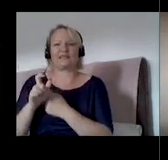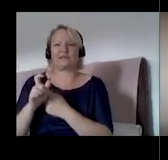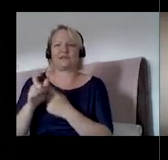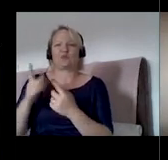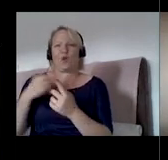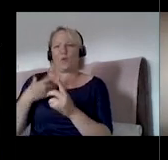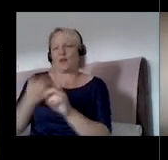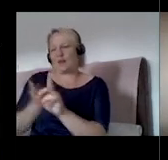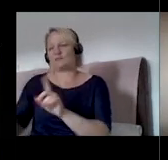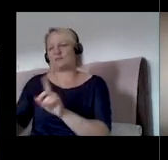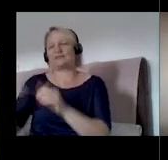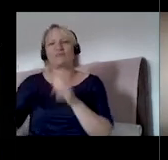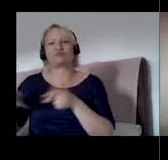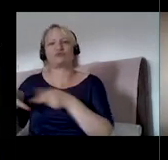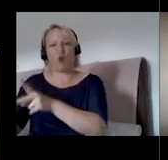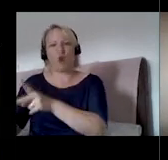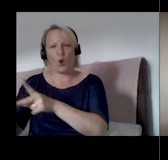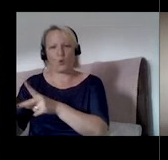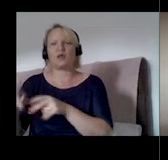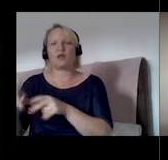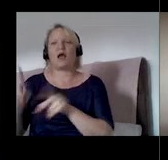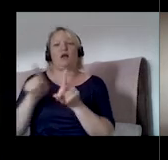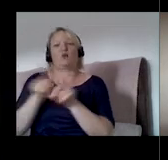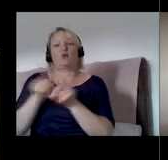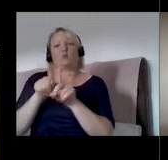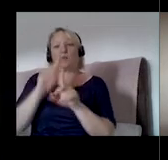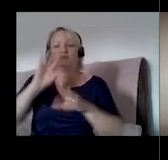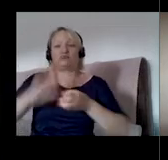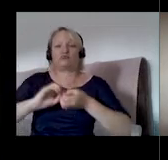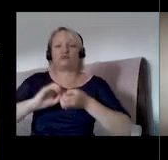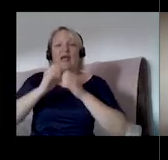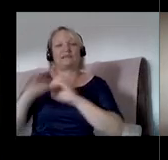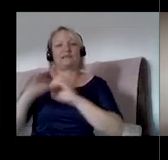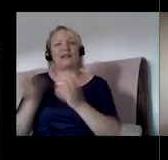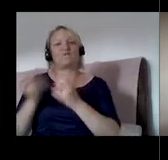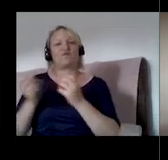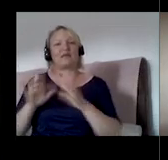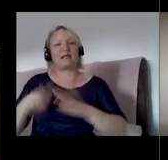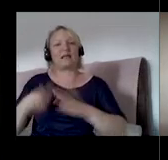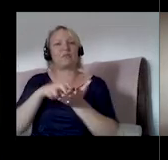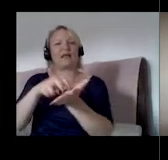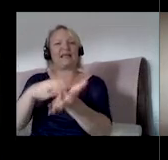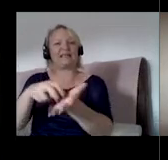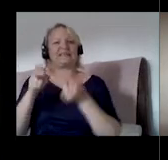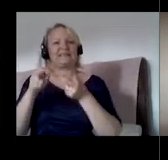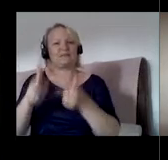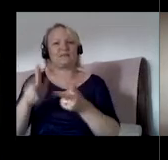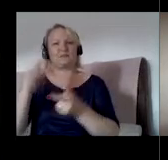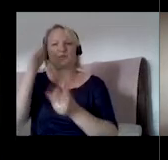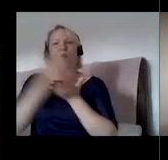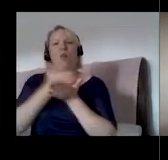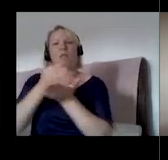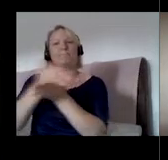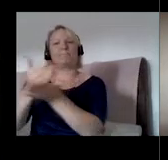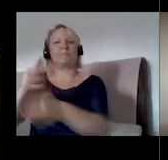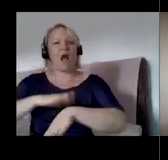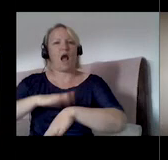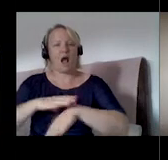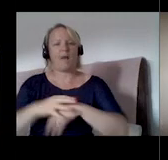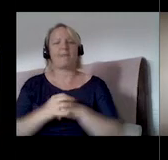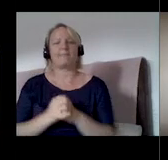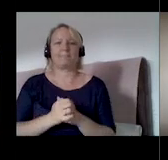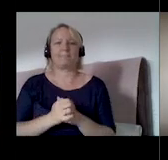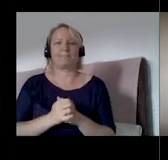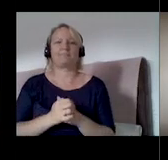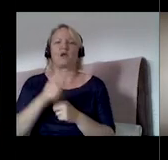to move through the community to reach each location. We would have a delivery booking system and we would plan and monitor vehicle